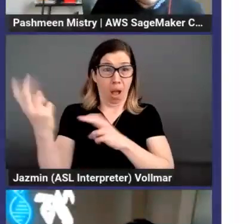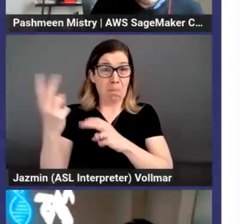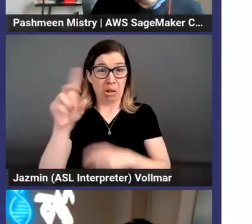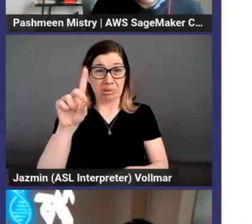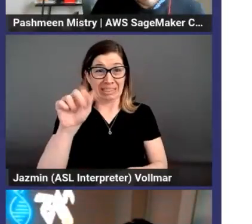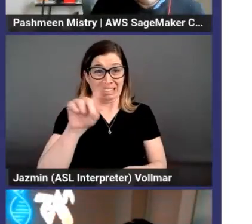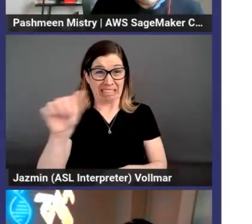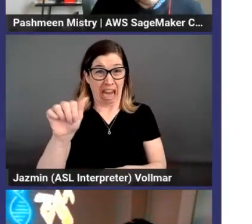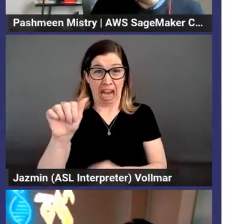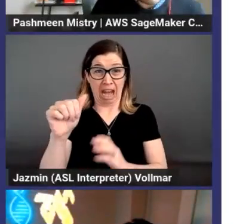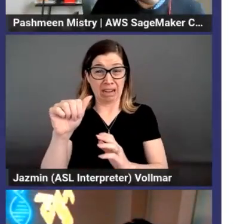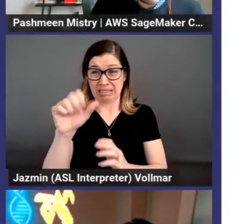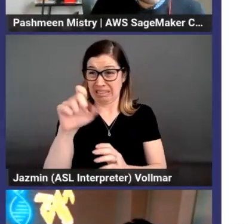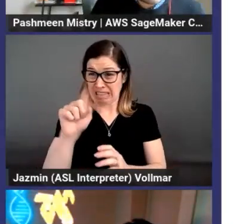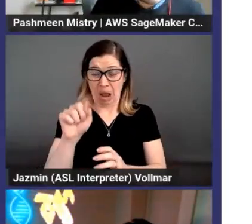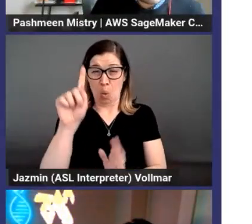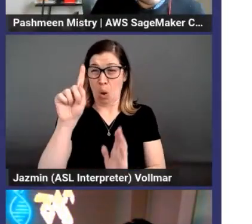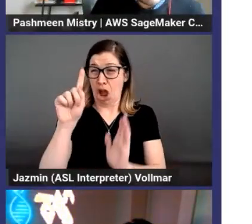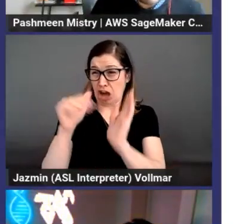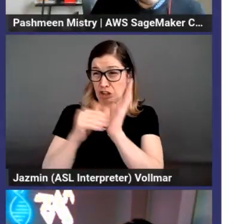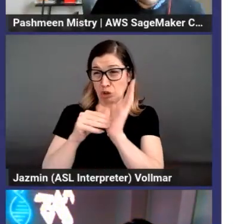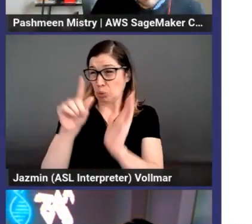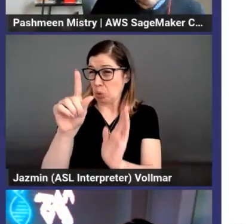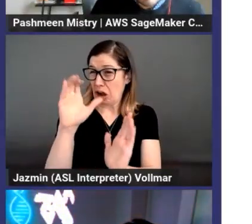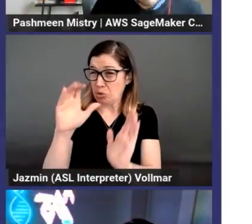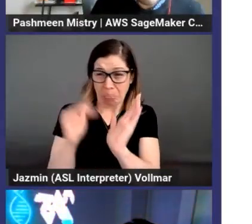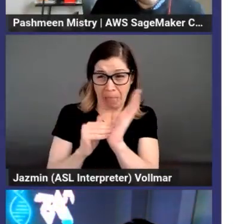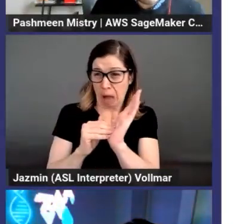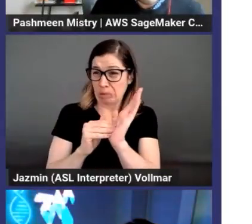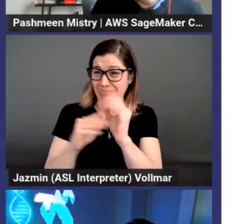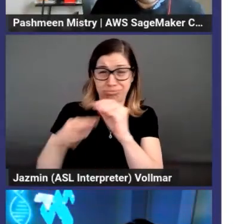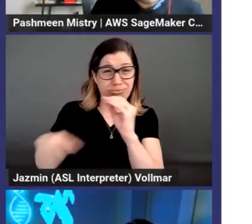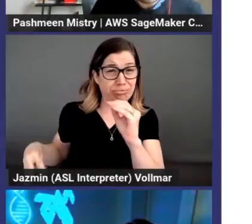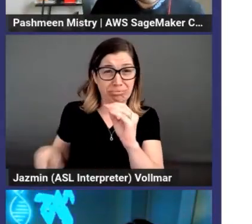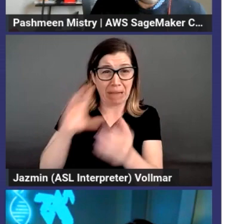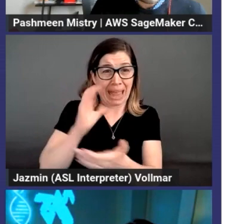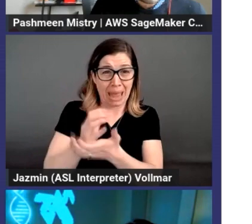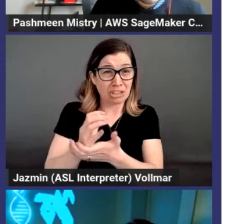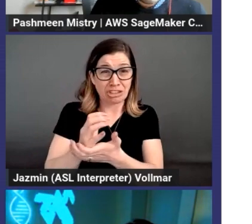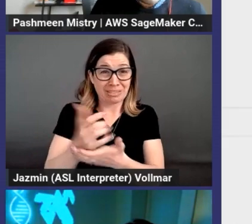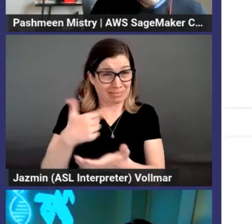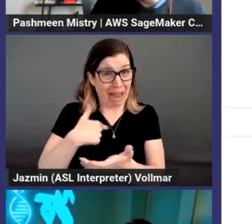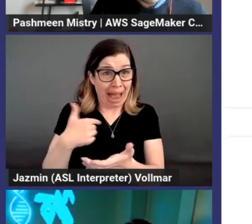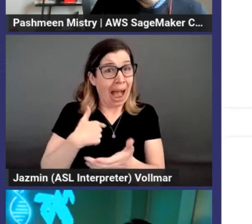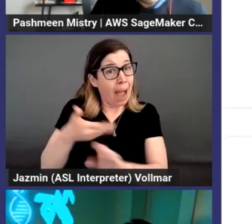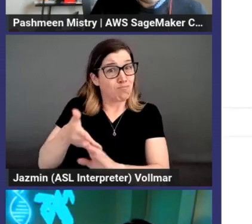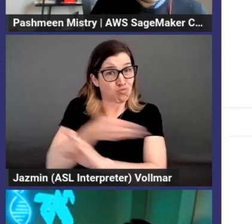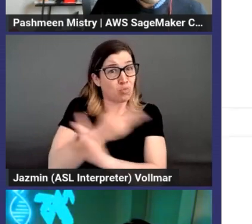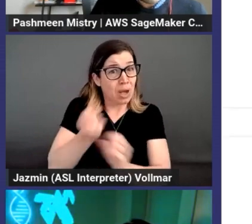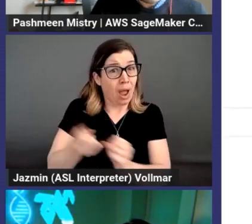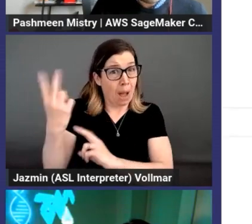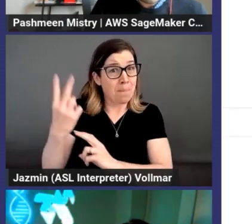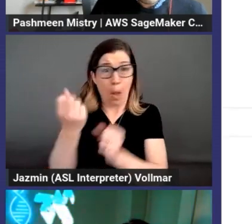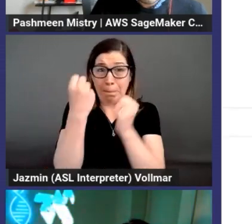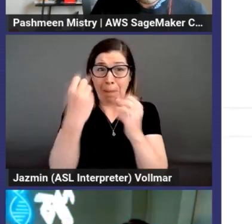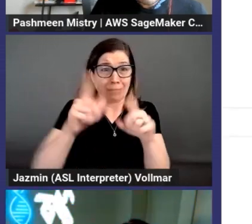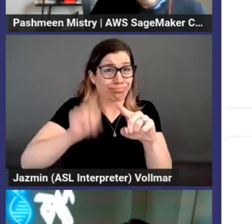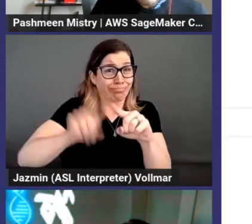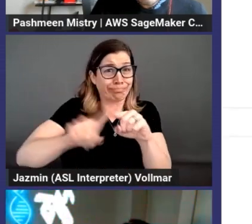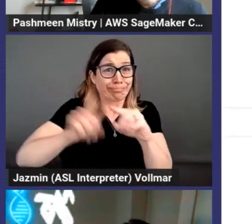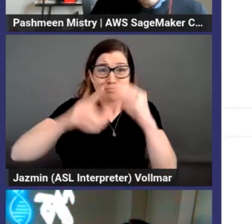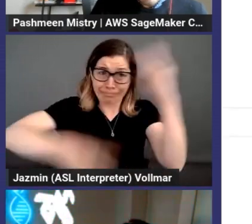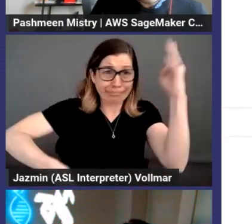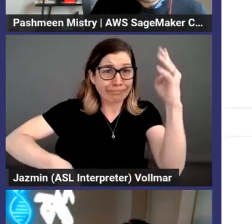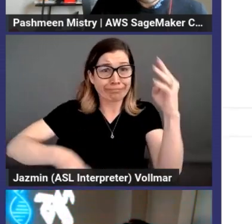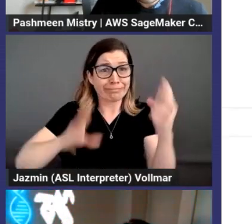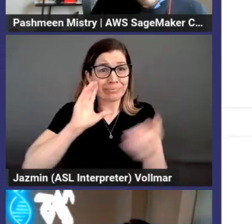that has hundreds and thousands of images. In this example, there were 100 images that I pre-uploaded, and you click on the prediction